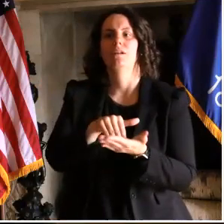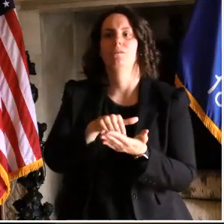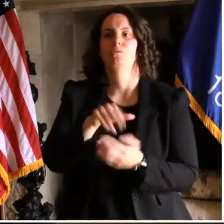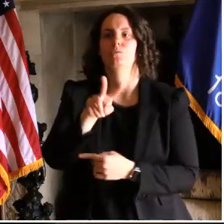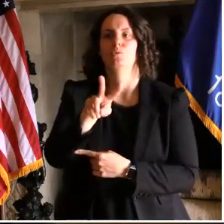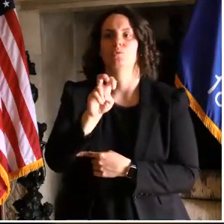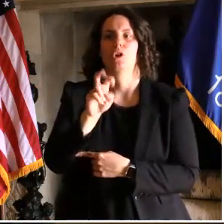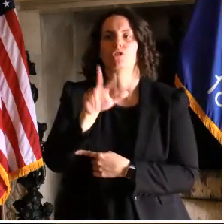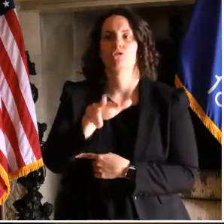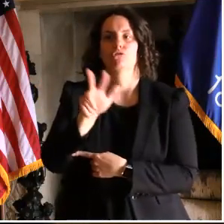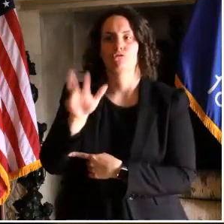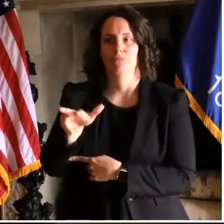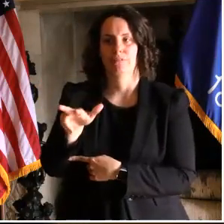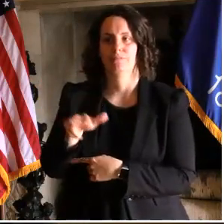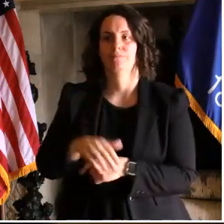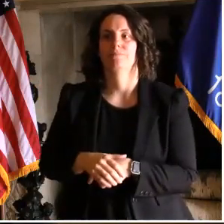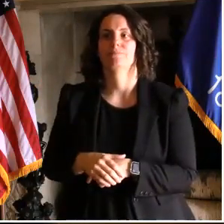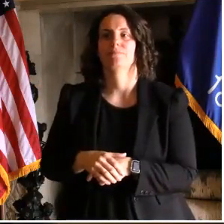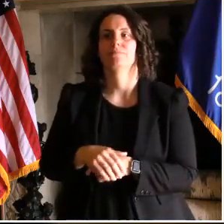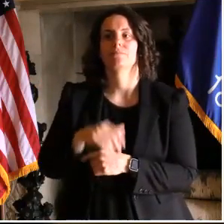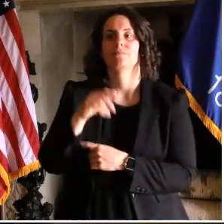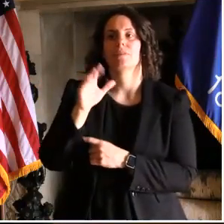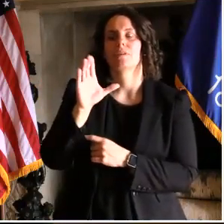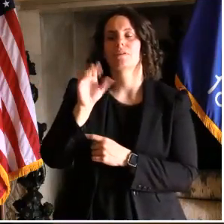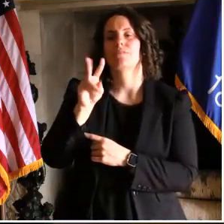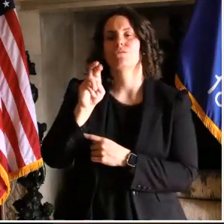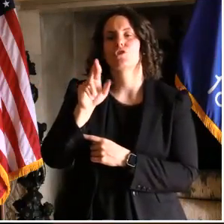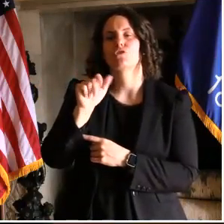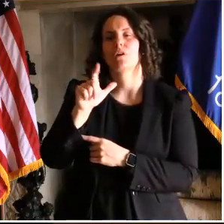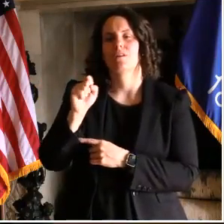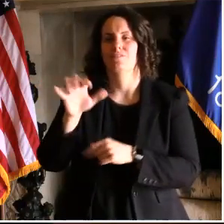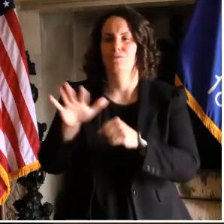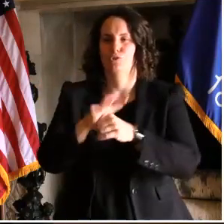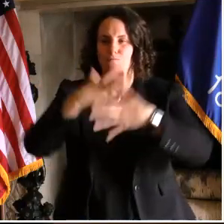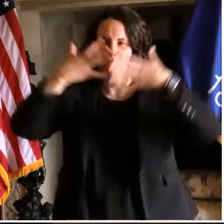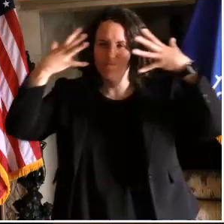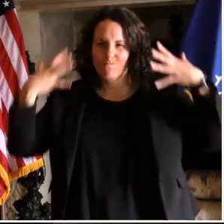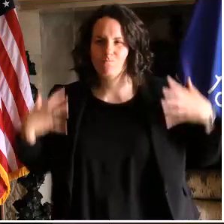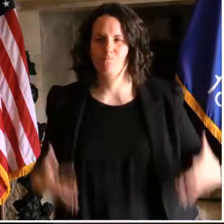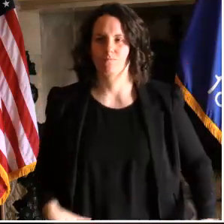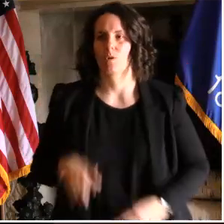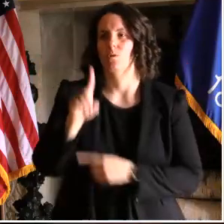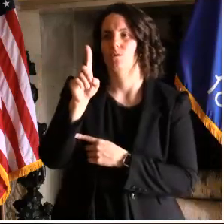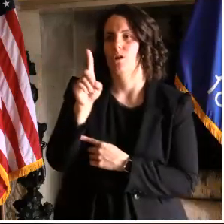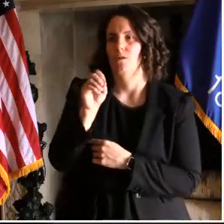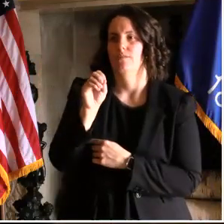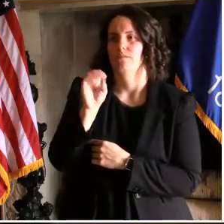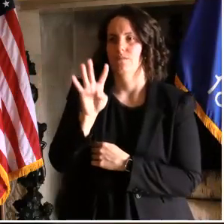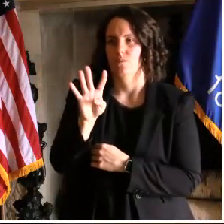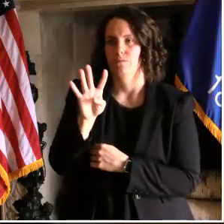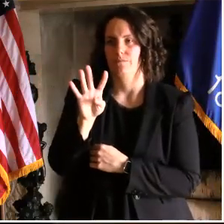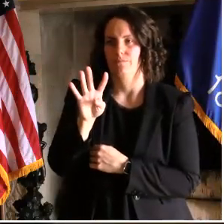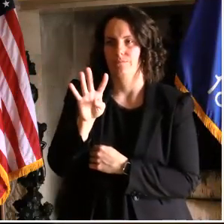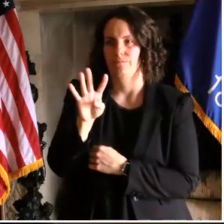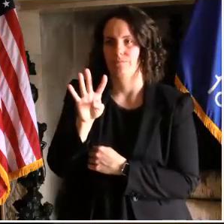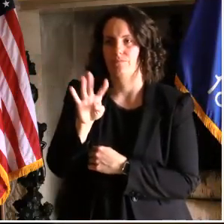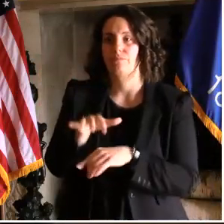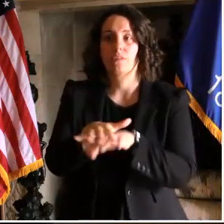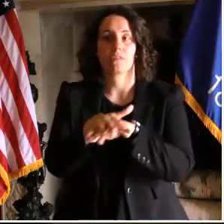20,233. Coveralls, we received 104. And gloves, we received